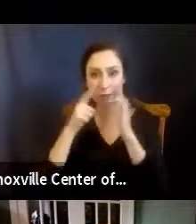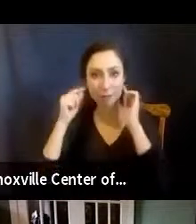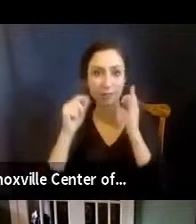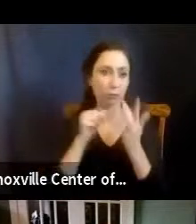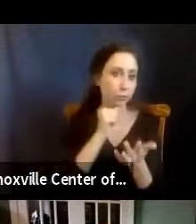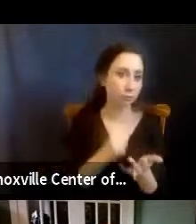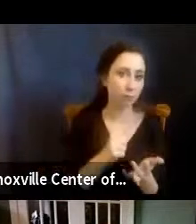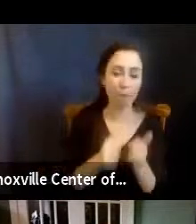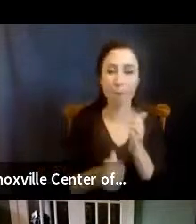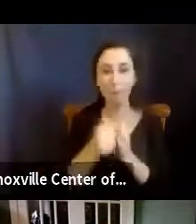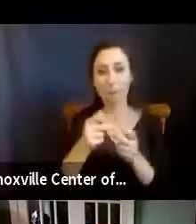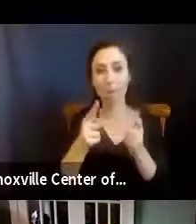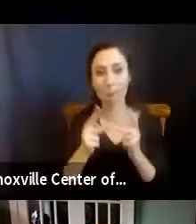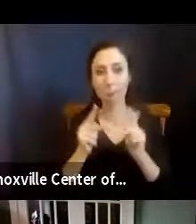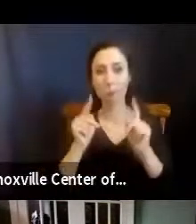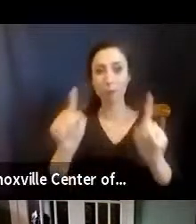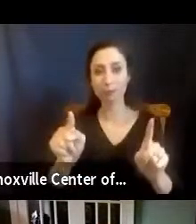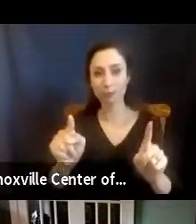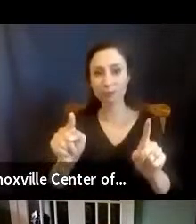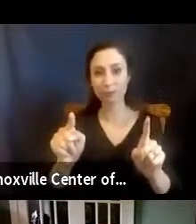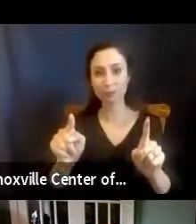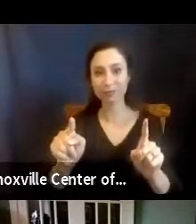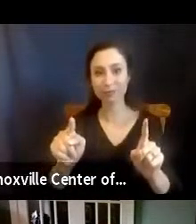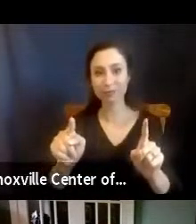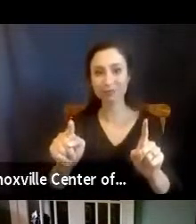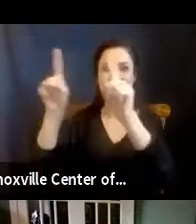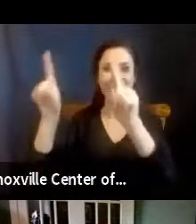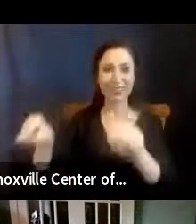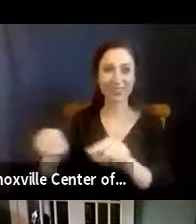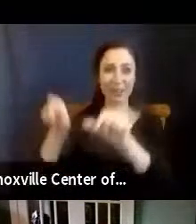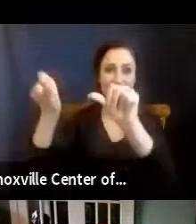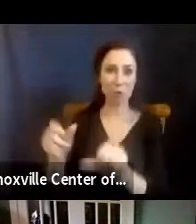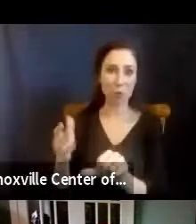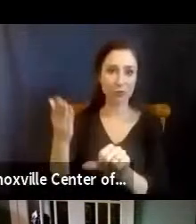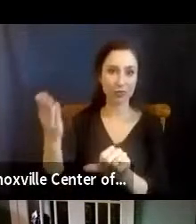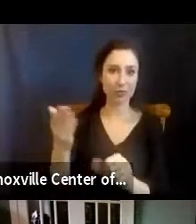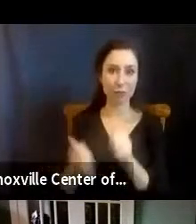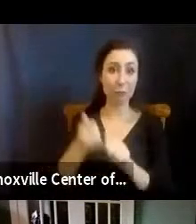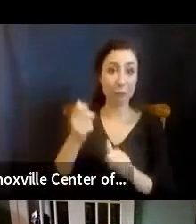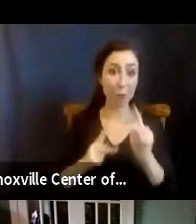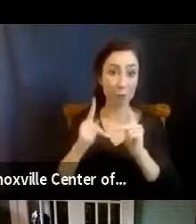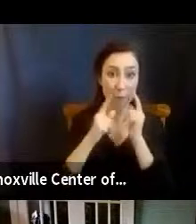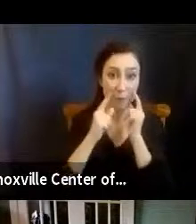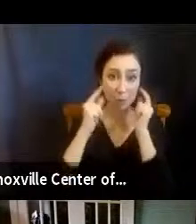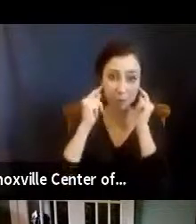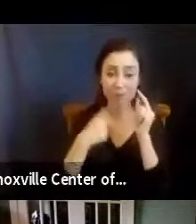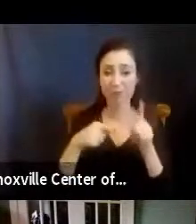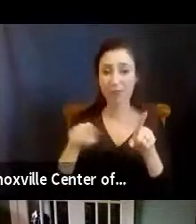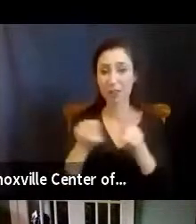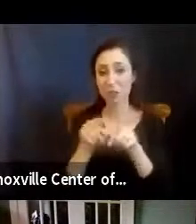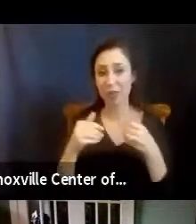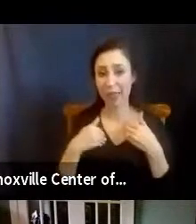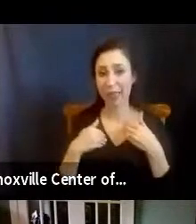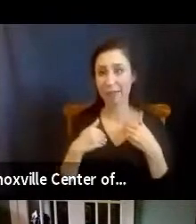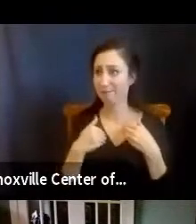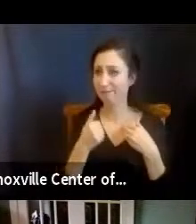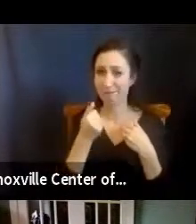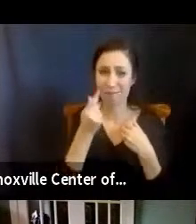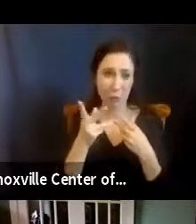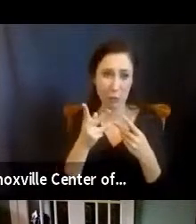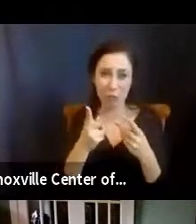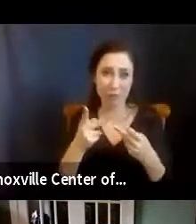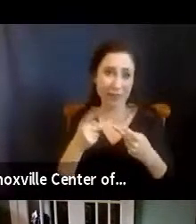of the places I go, signage is there. Most people are in masks, but I also have kind of a small circle of places that I go.